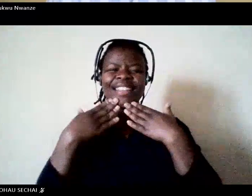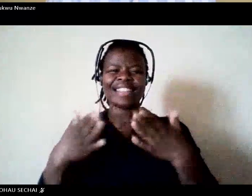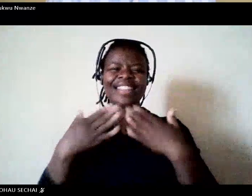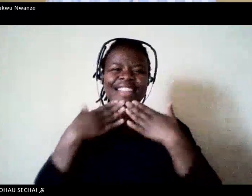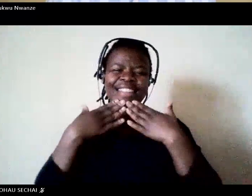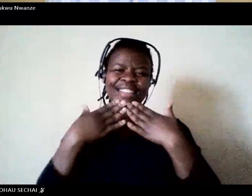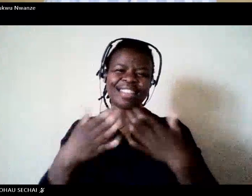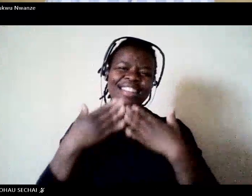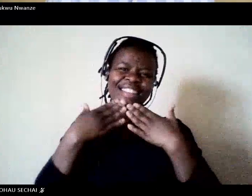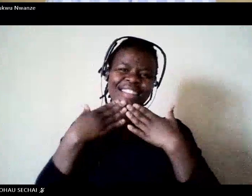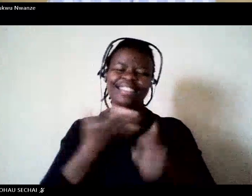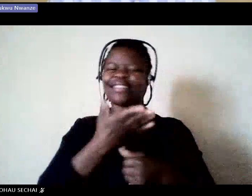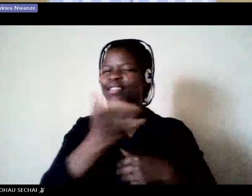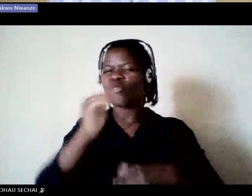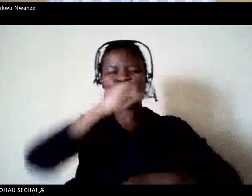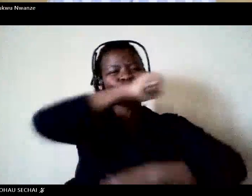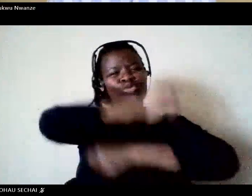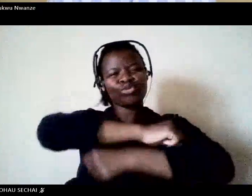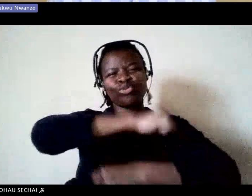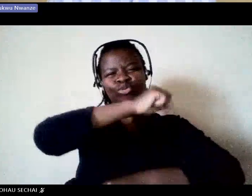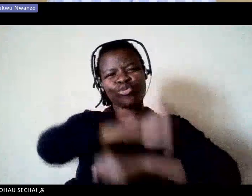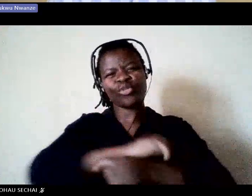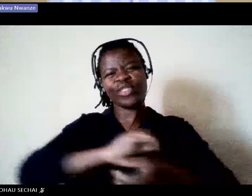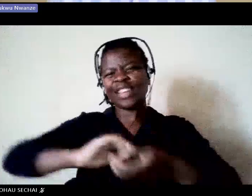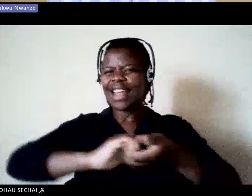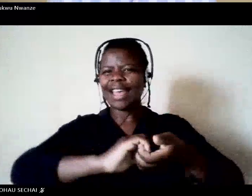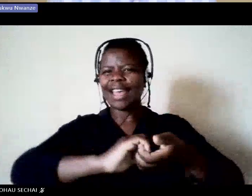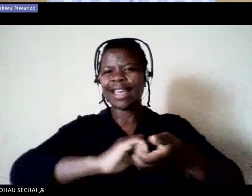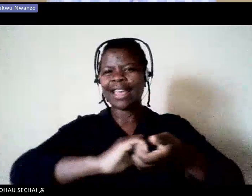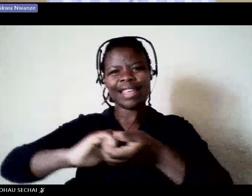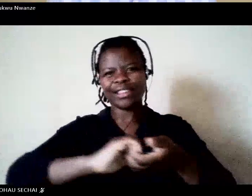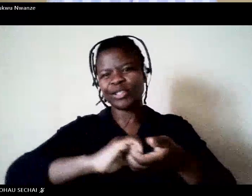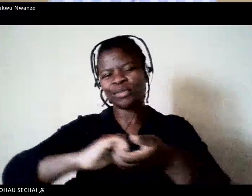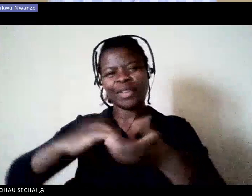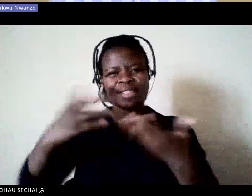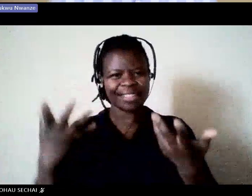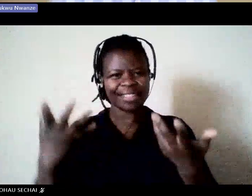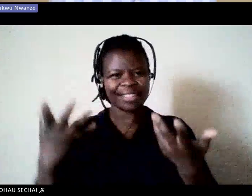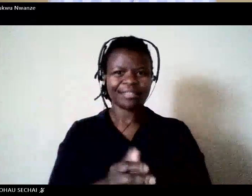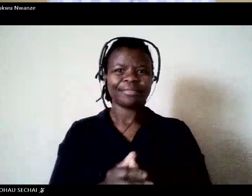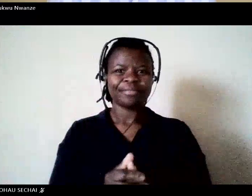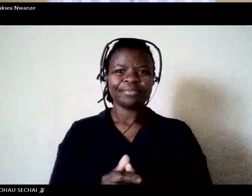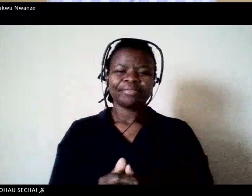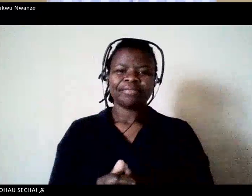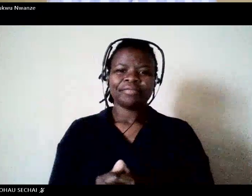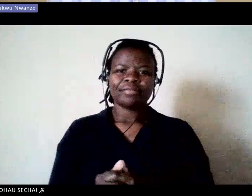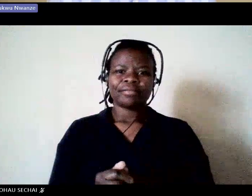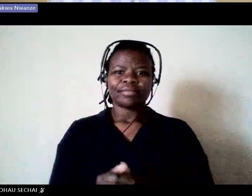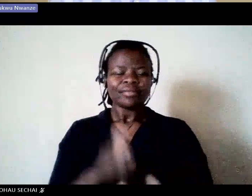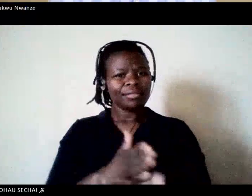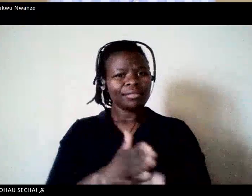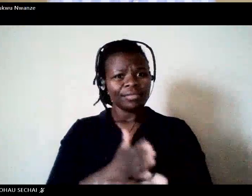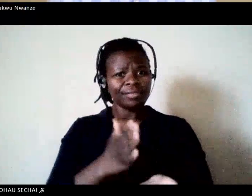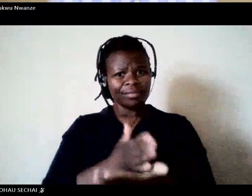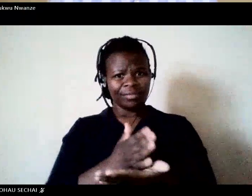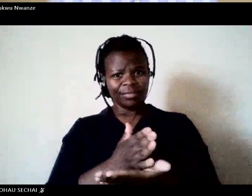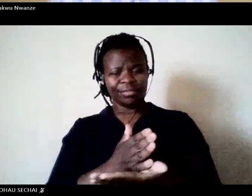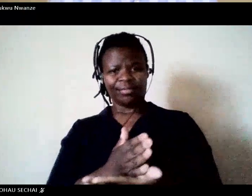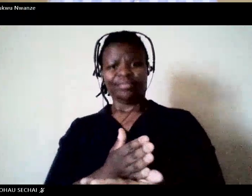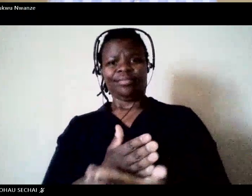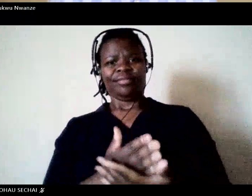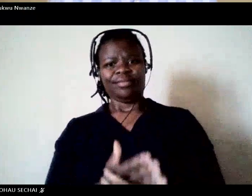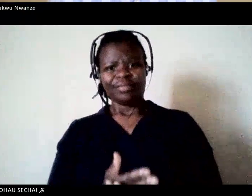their engagement. It's been wonderful being back here in the UCT space again. So thank you so